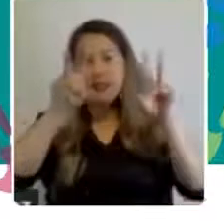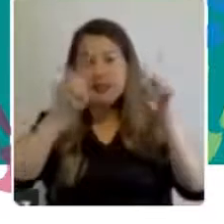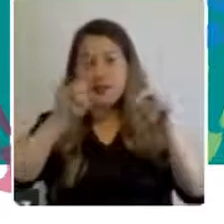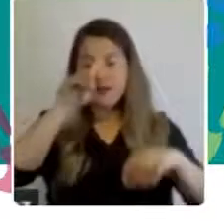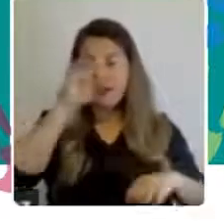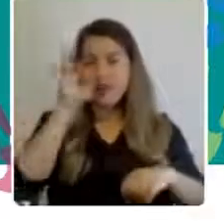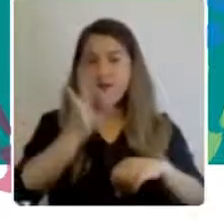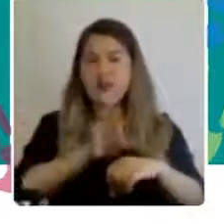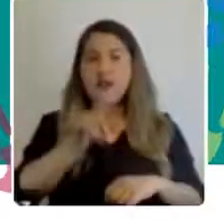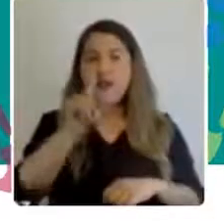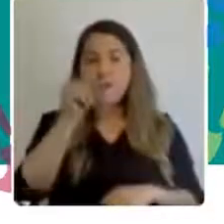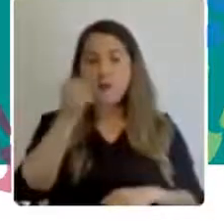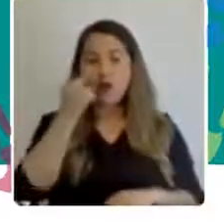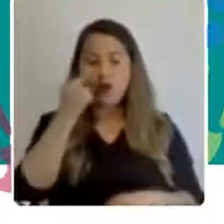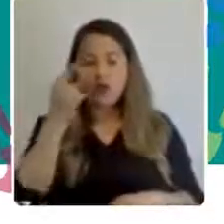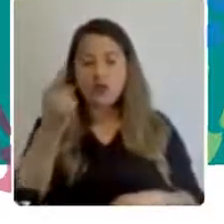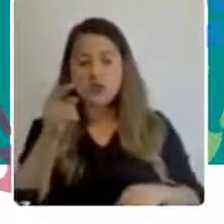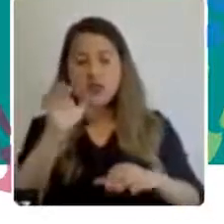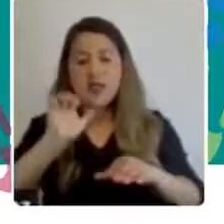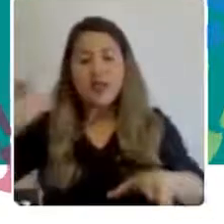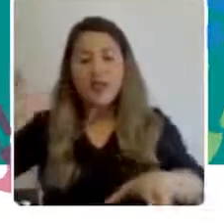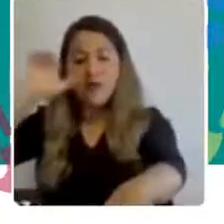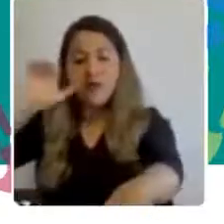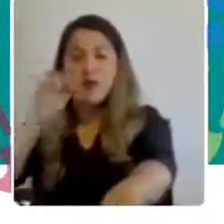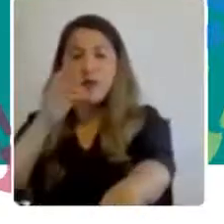enfermedades poco frecuentes en Europa. Domenica.